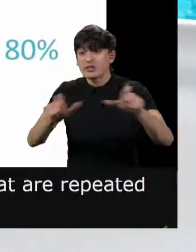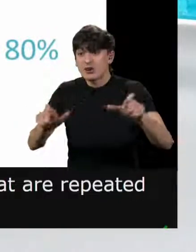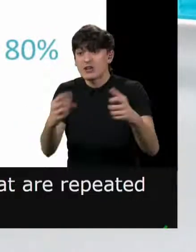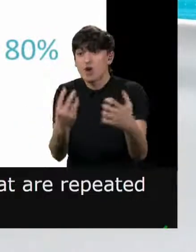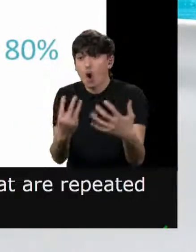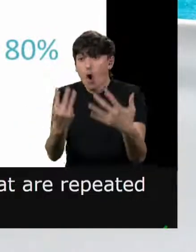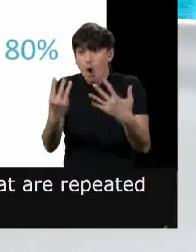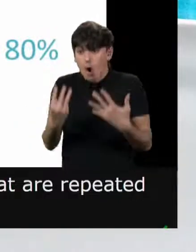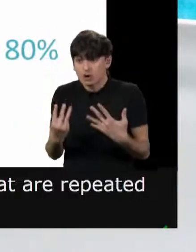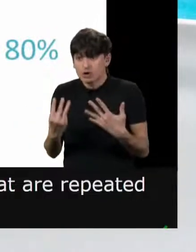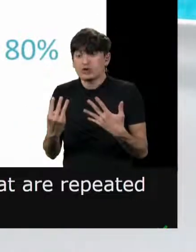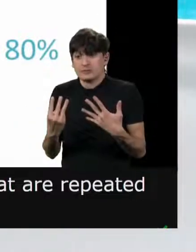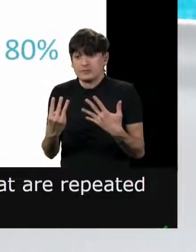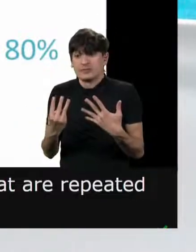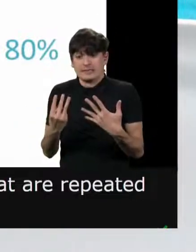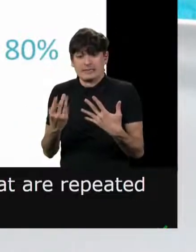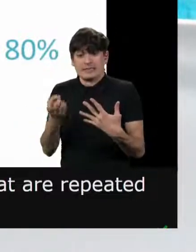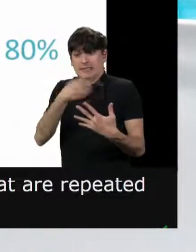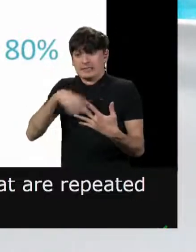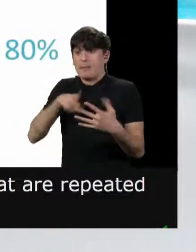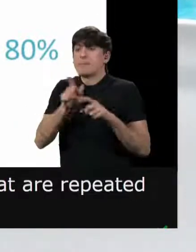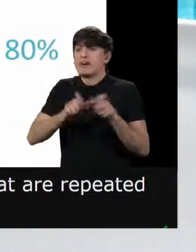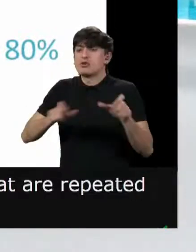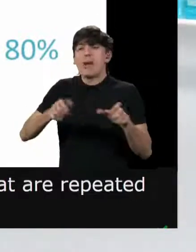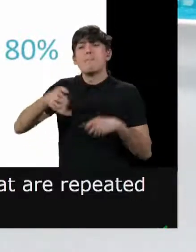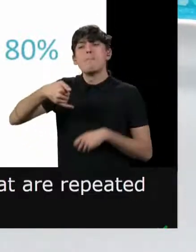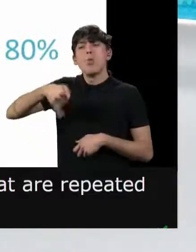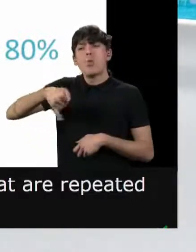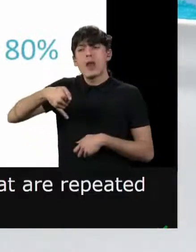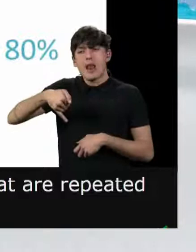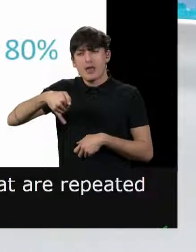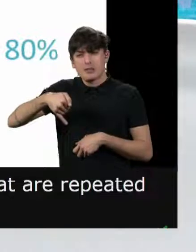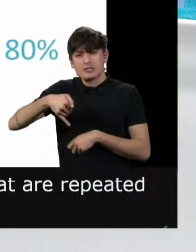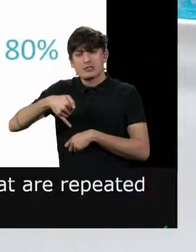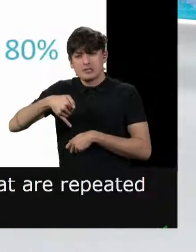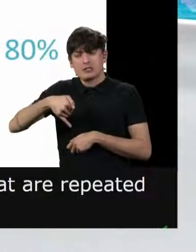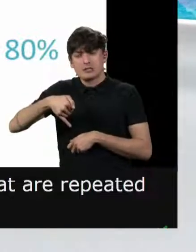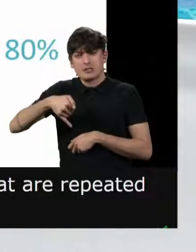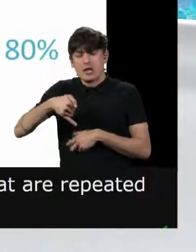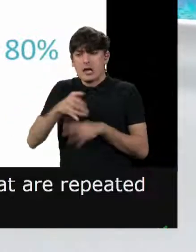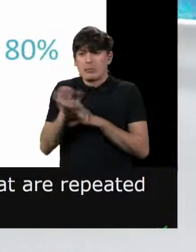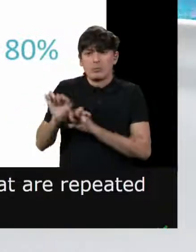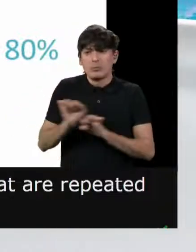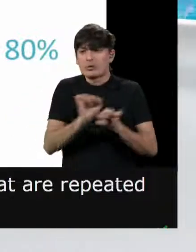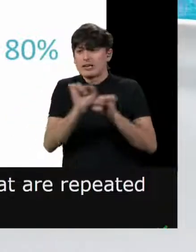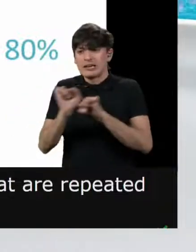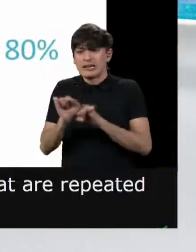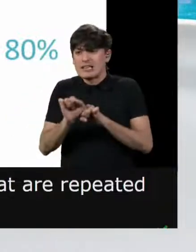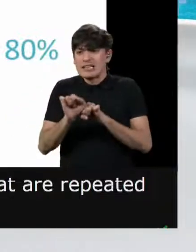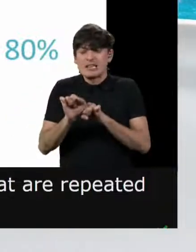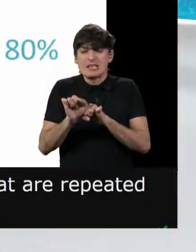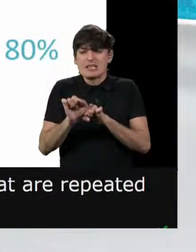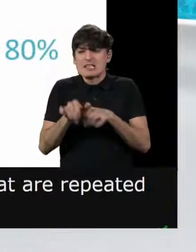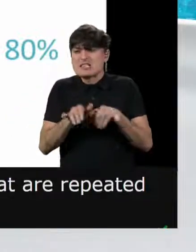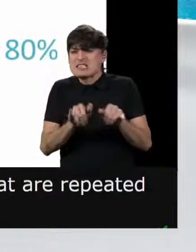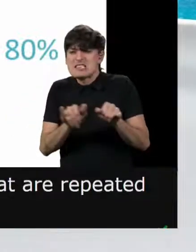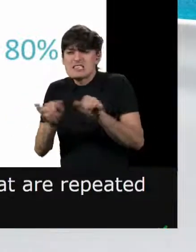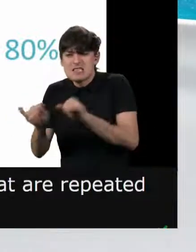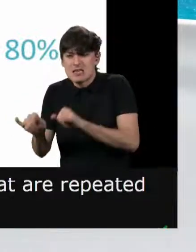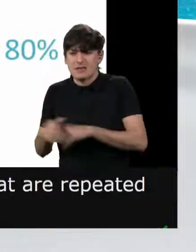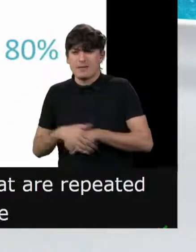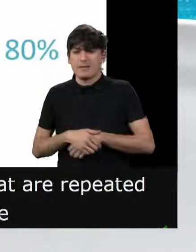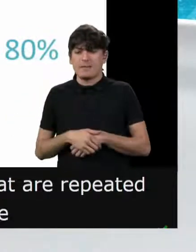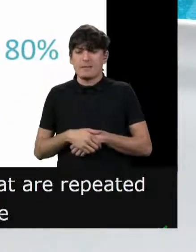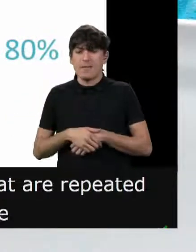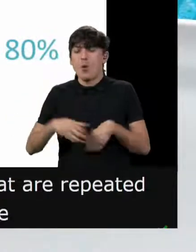ciudades son lo que llamamos personas vulnerables, 80% are personas what que we no van call vulnerable protegidas people who are por not vías interiores protected seguras.